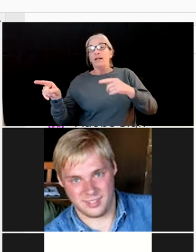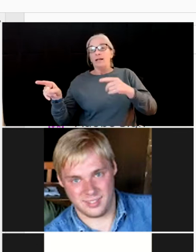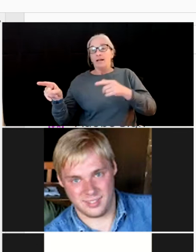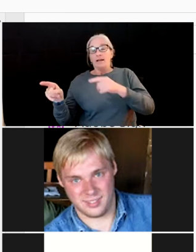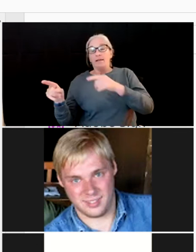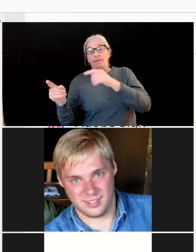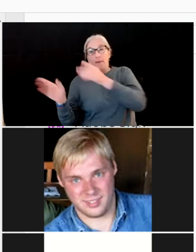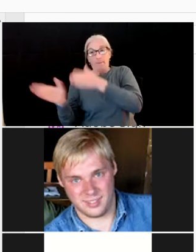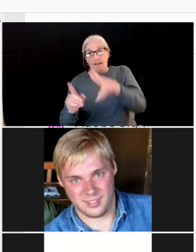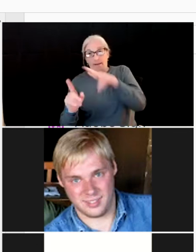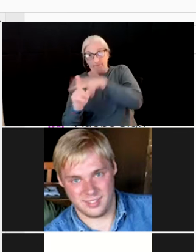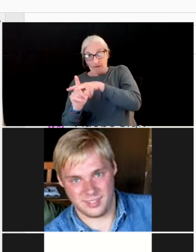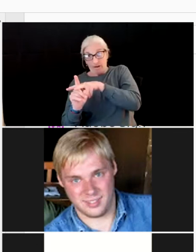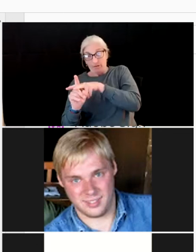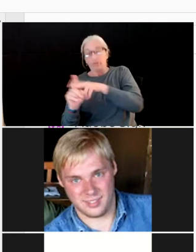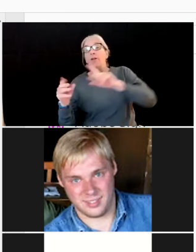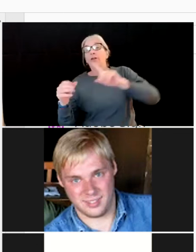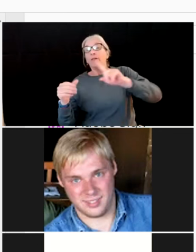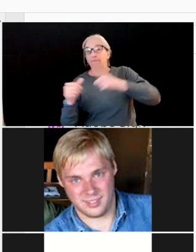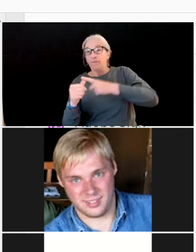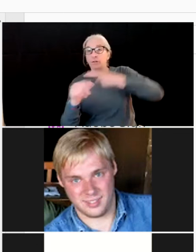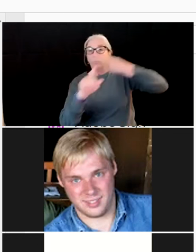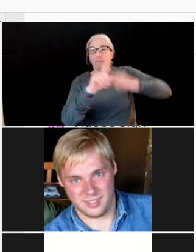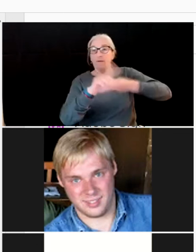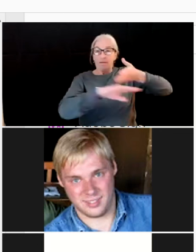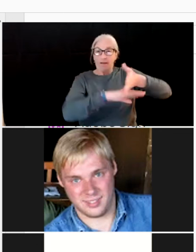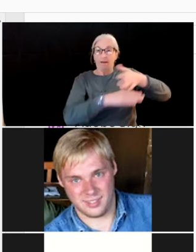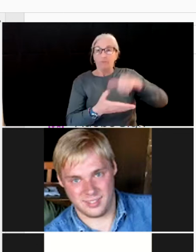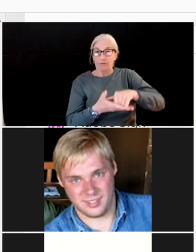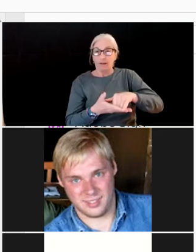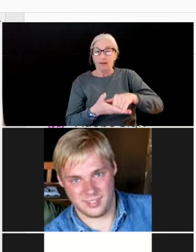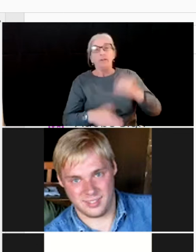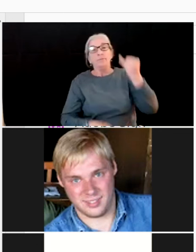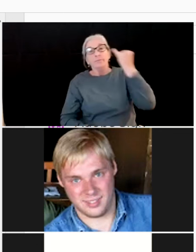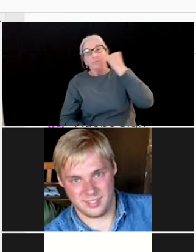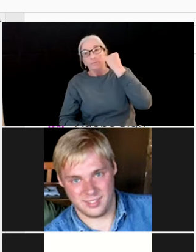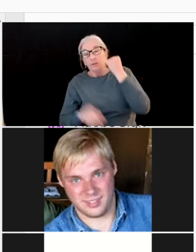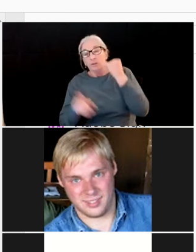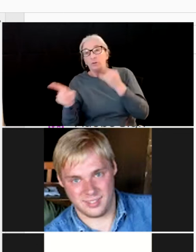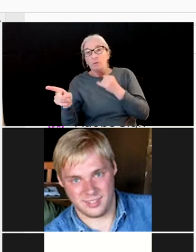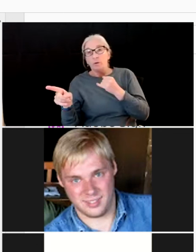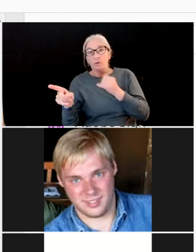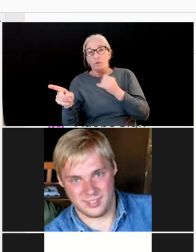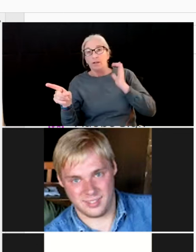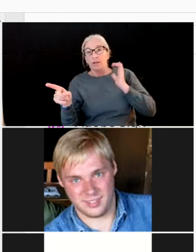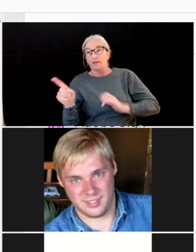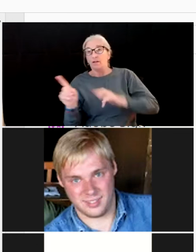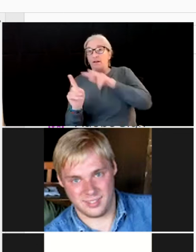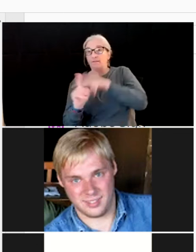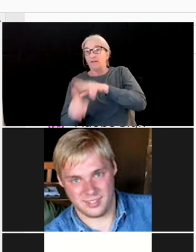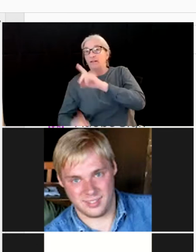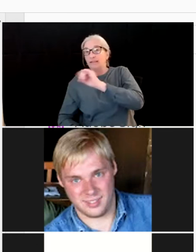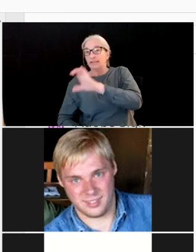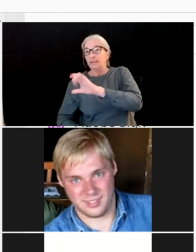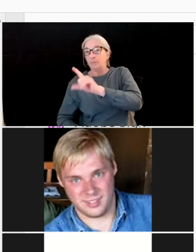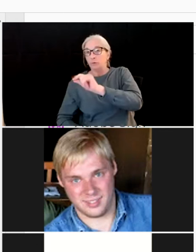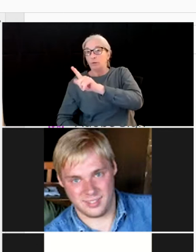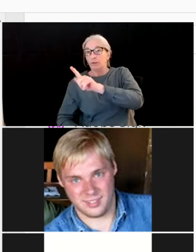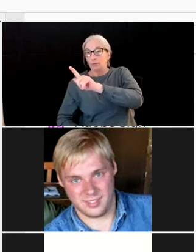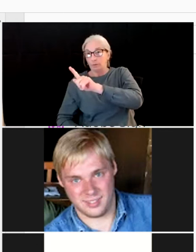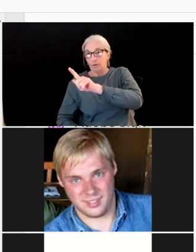filed. So again, if a client files in December of 2021, they're